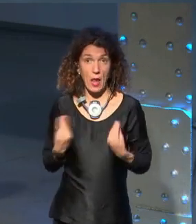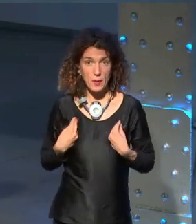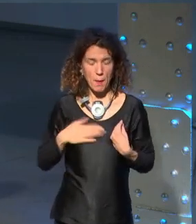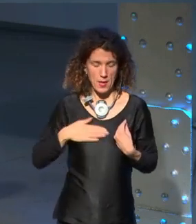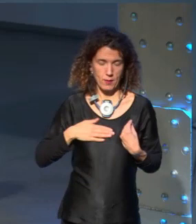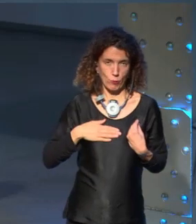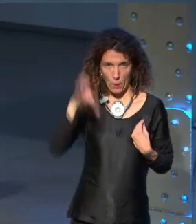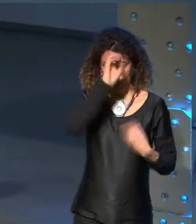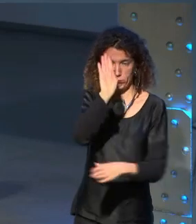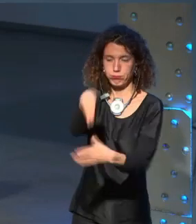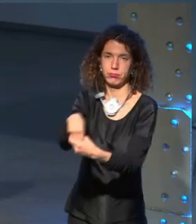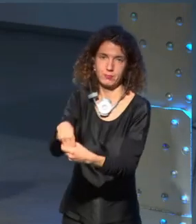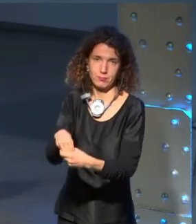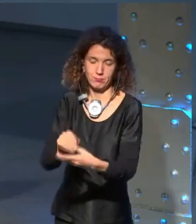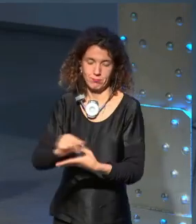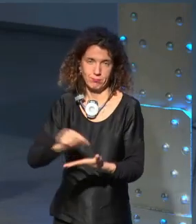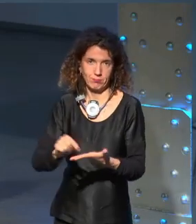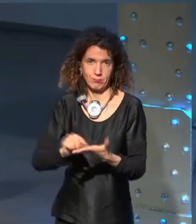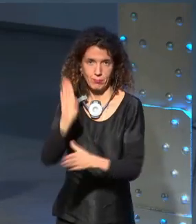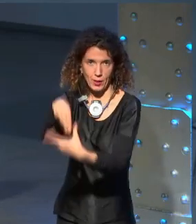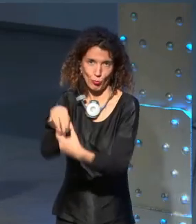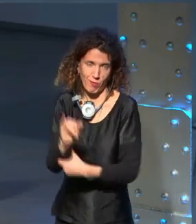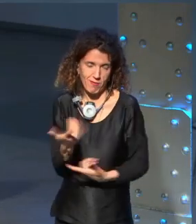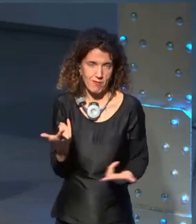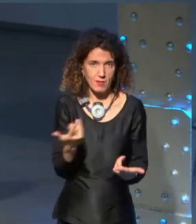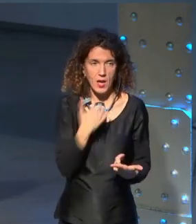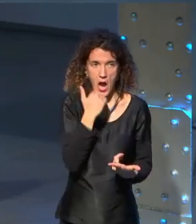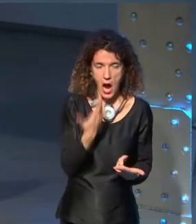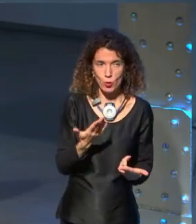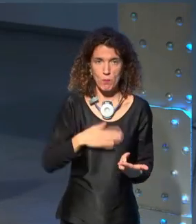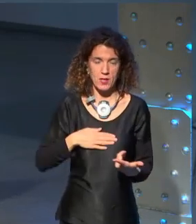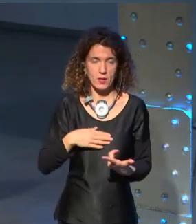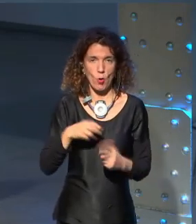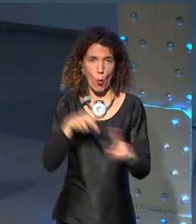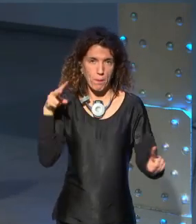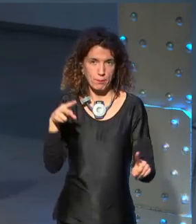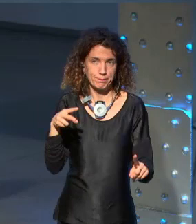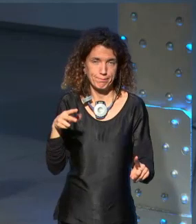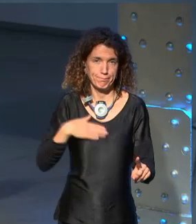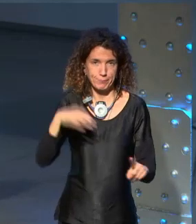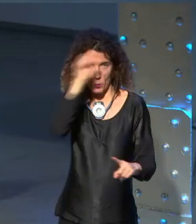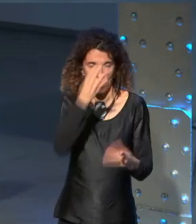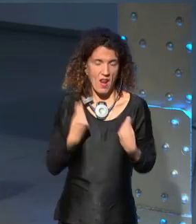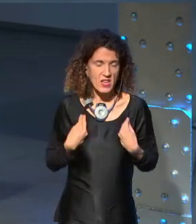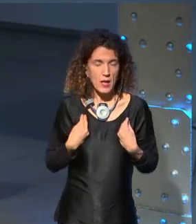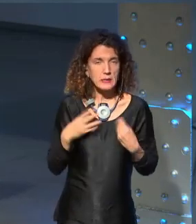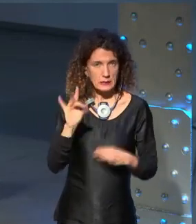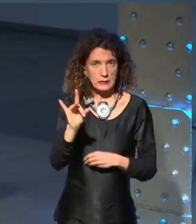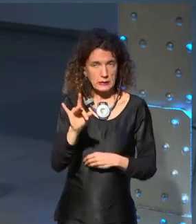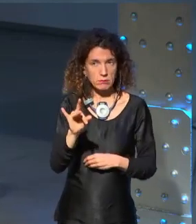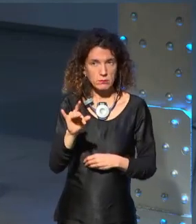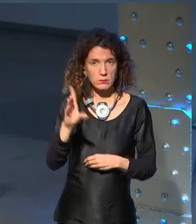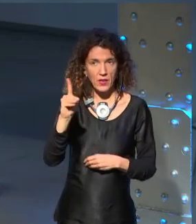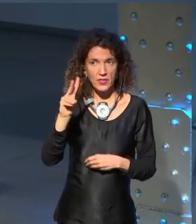getting certain notions I have in print. And so, yeah, Dave and I are very much in sync on that stuff.